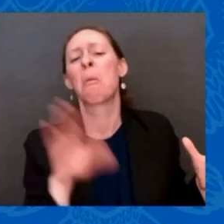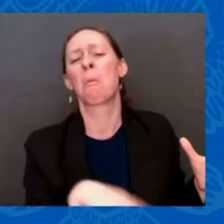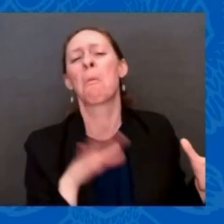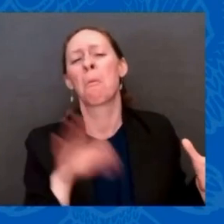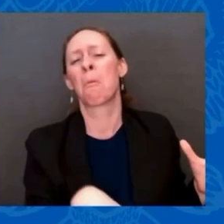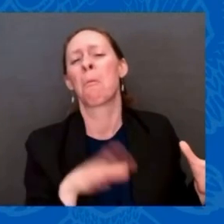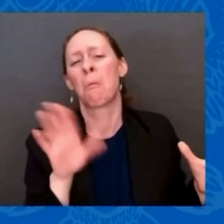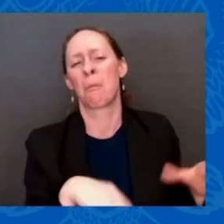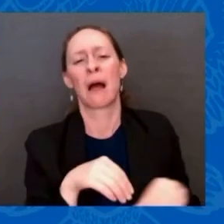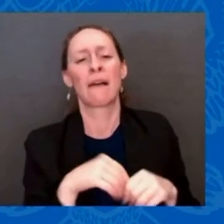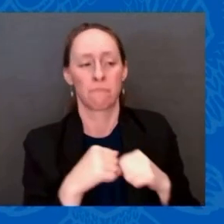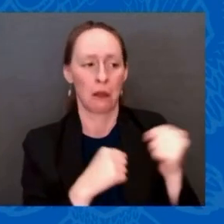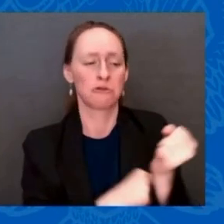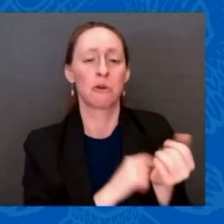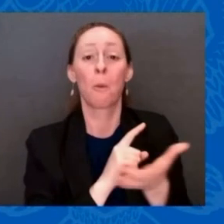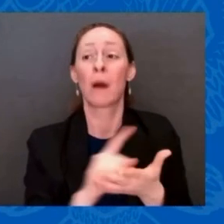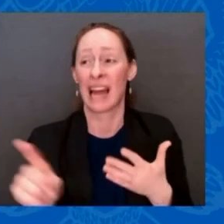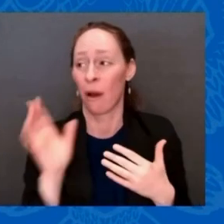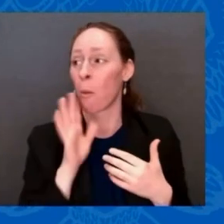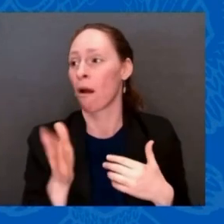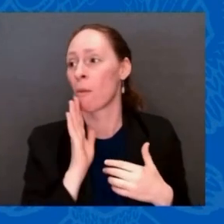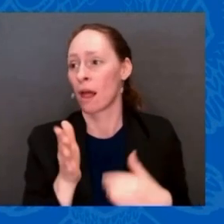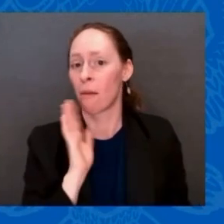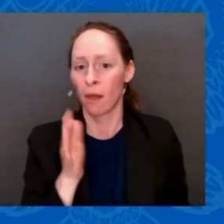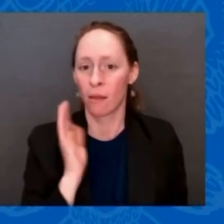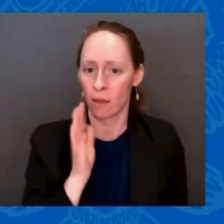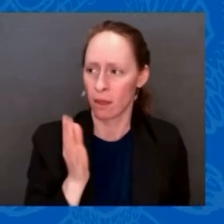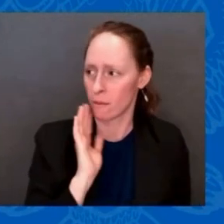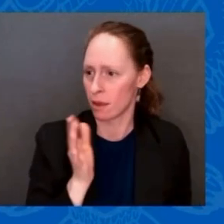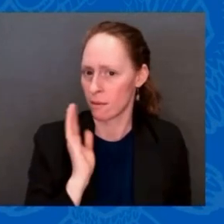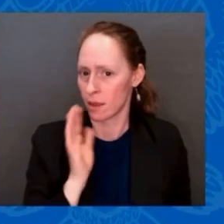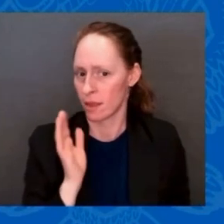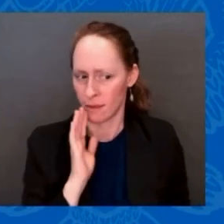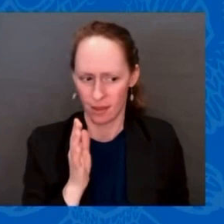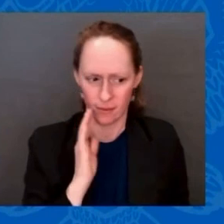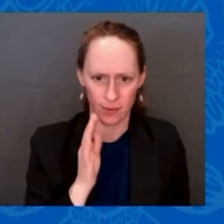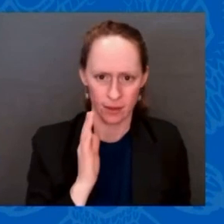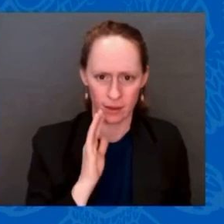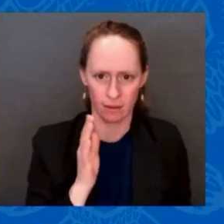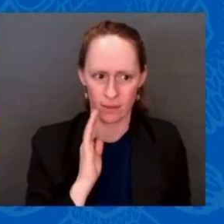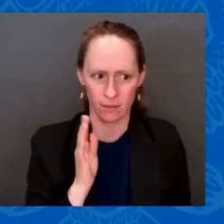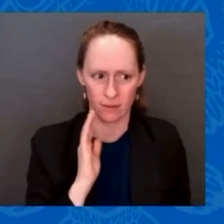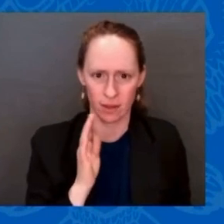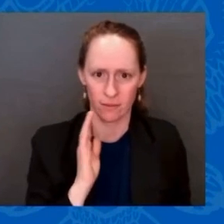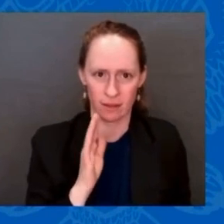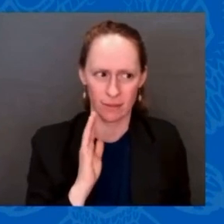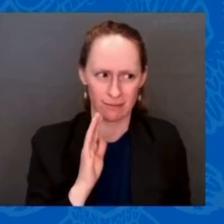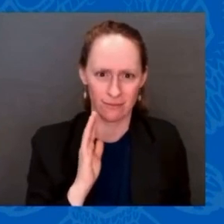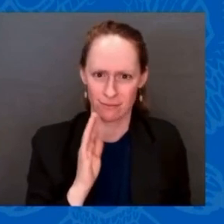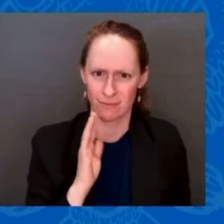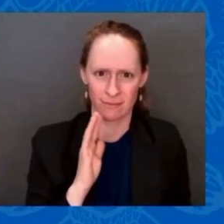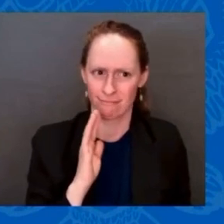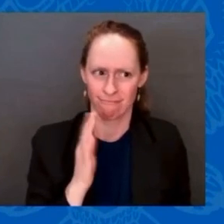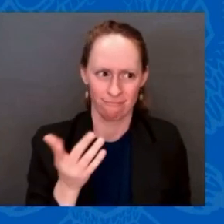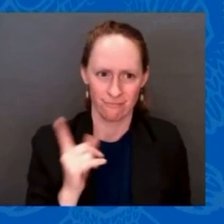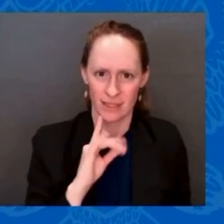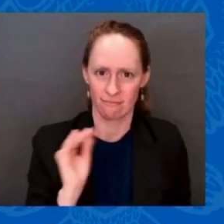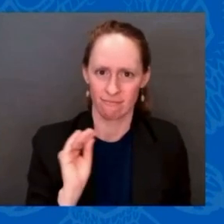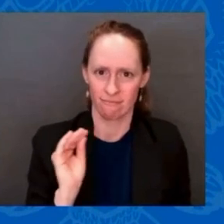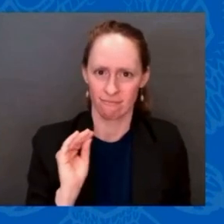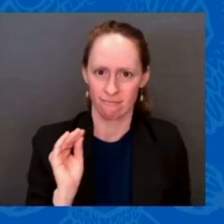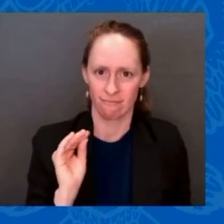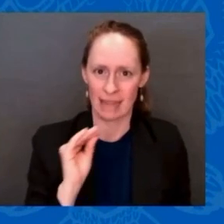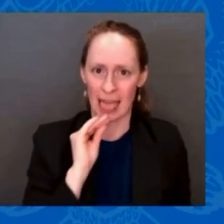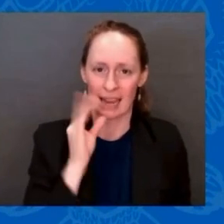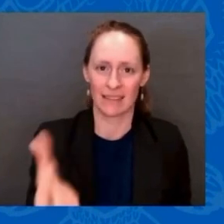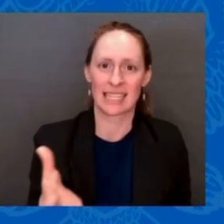Infrastructure Week became Infrastructure Week and Week and Week and Week and Week. It never happened. We got infrastructure decade done right off